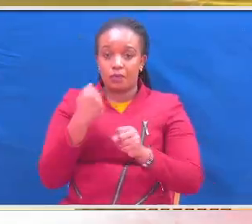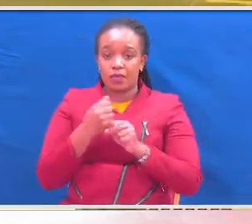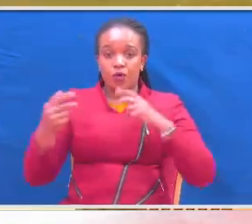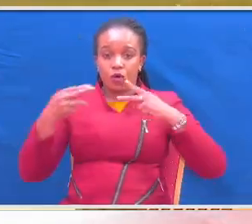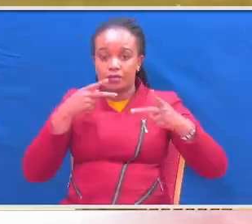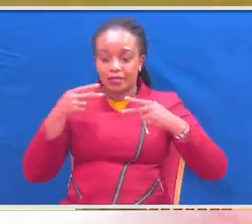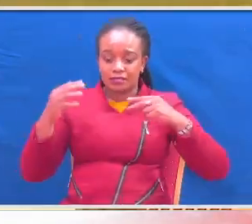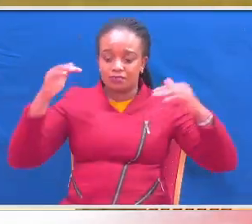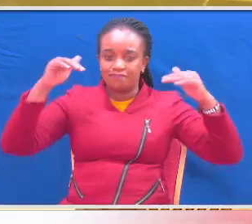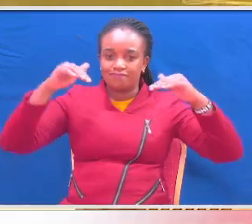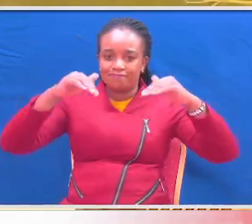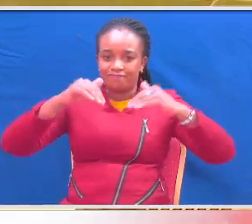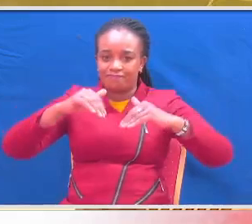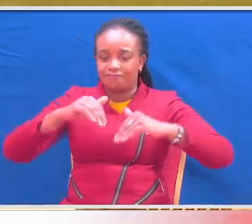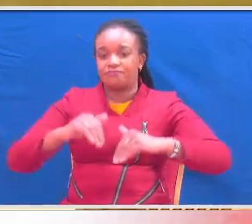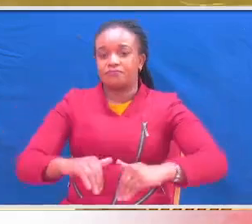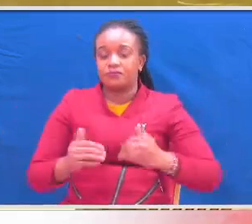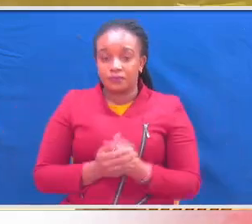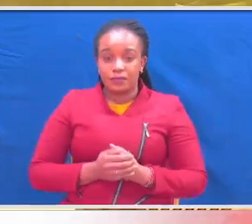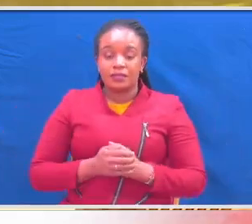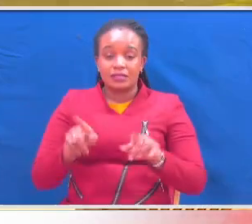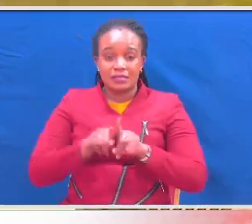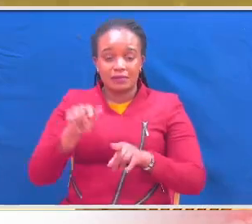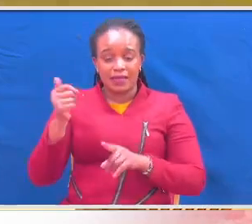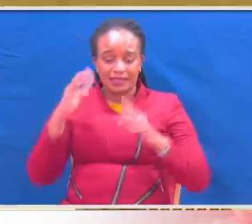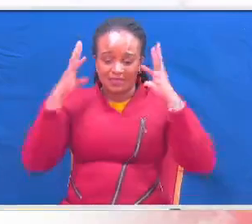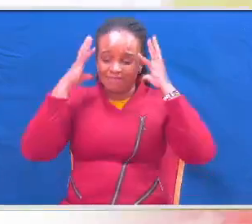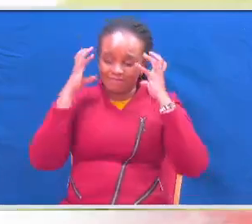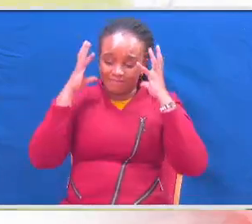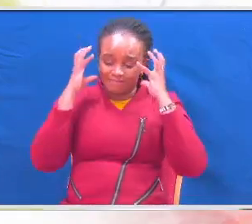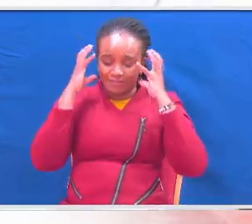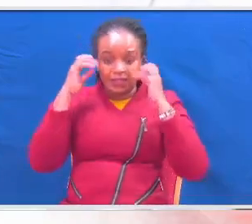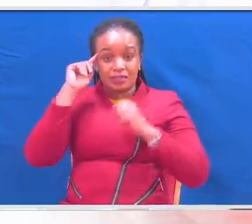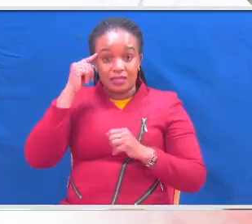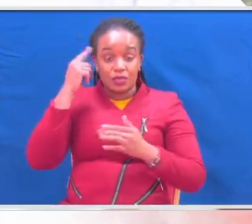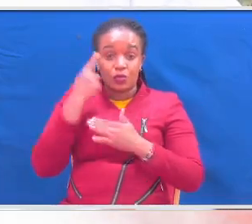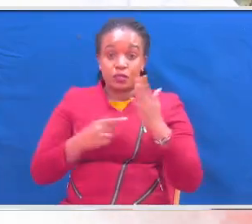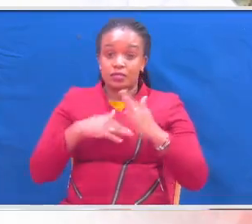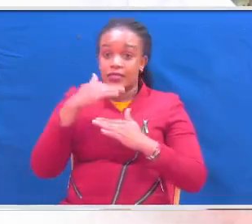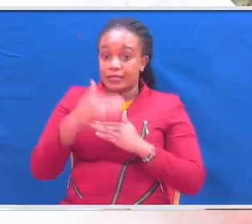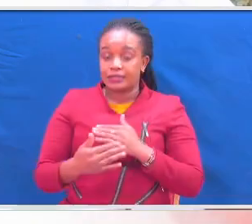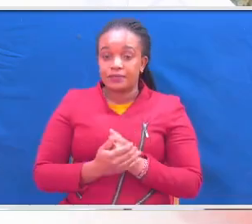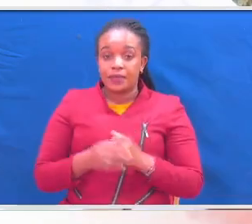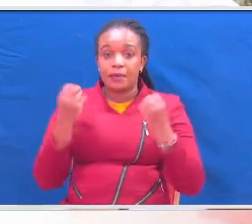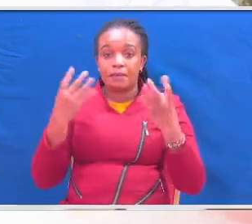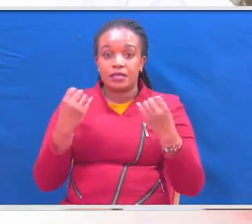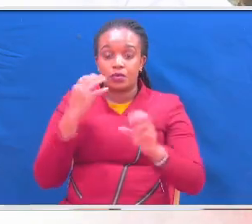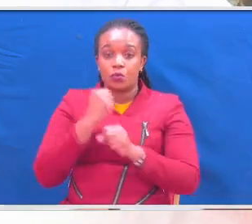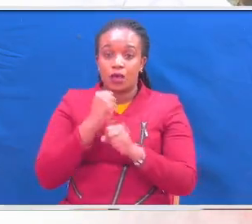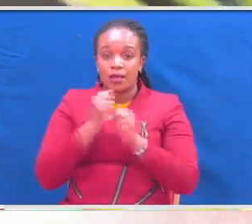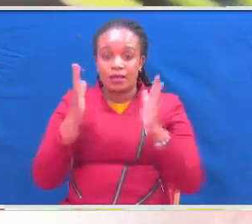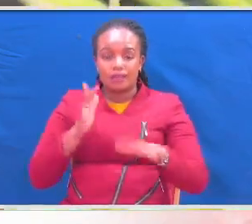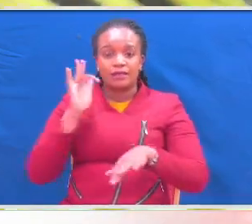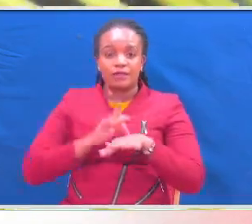industry, with stakeholders in the industry scratching their heads over their next move. Majority of employees have been greatly affected. A